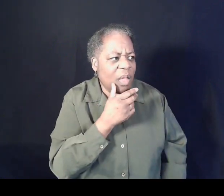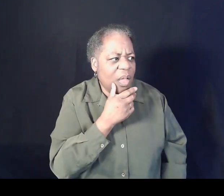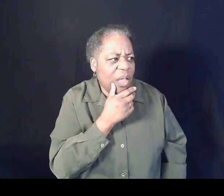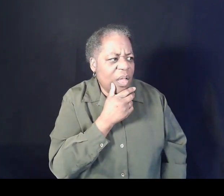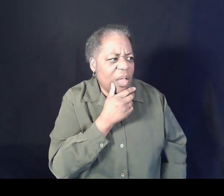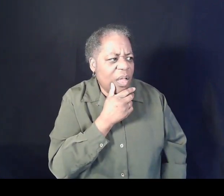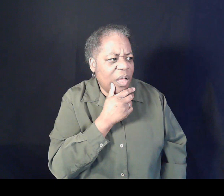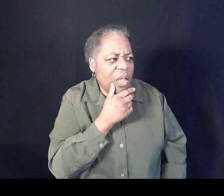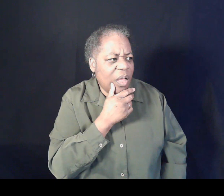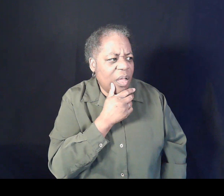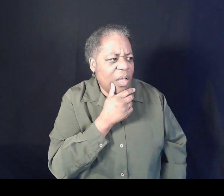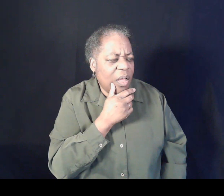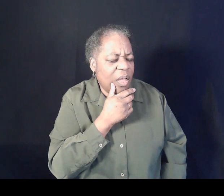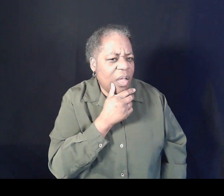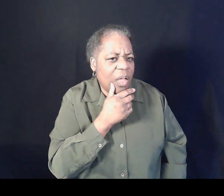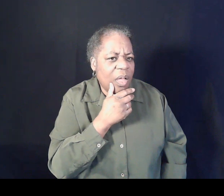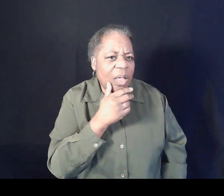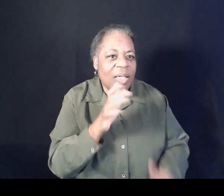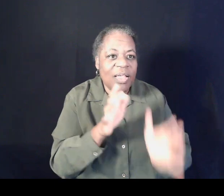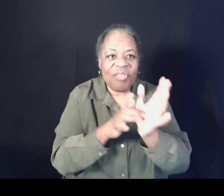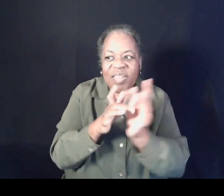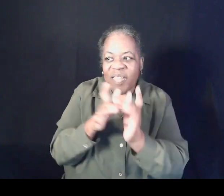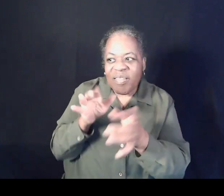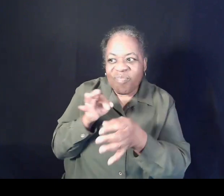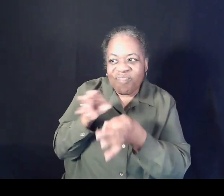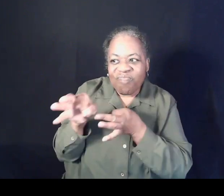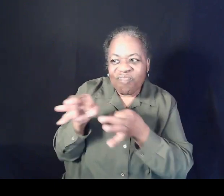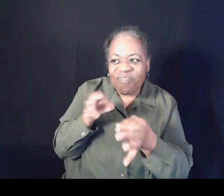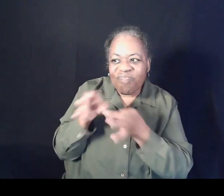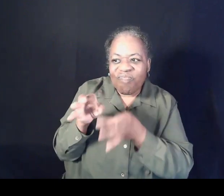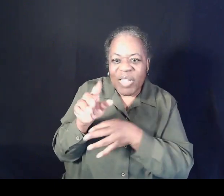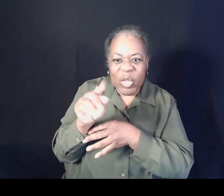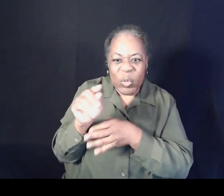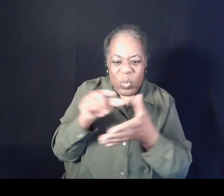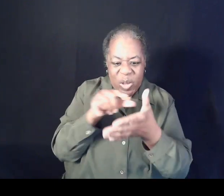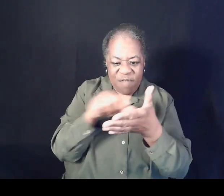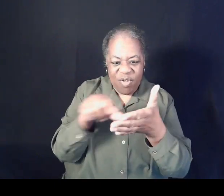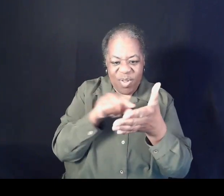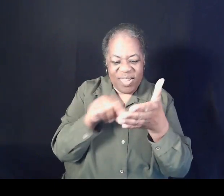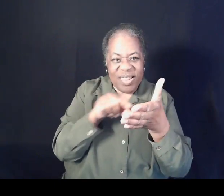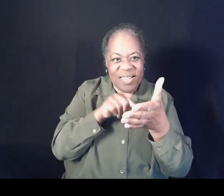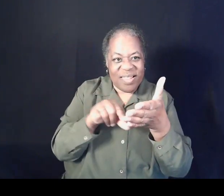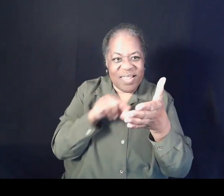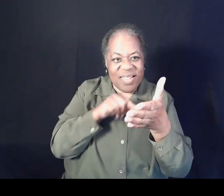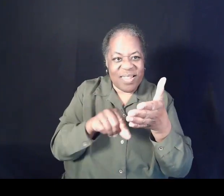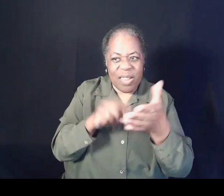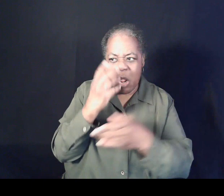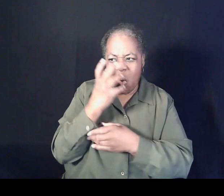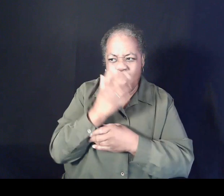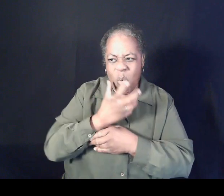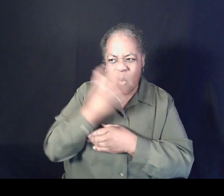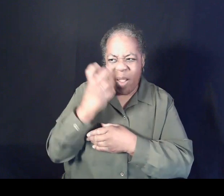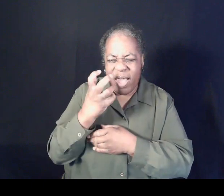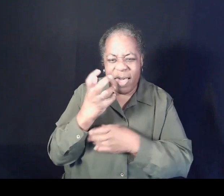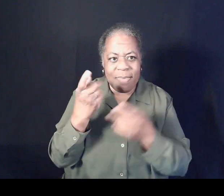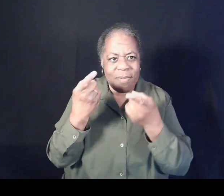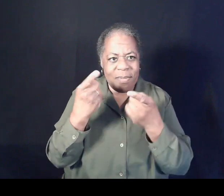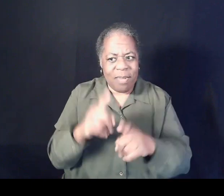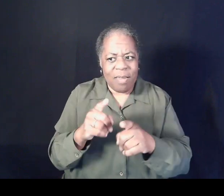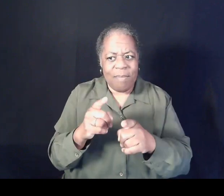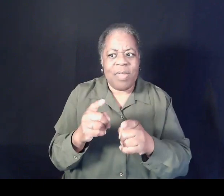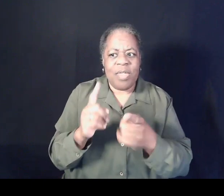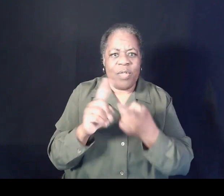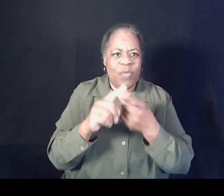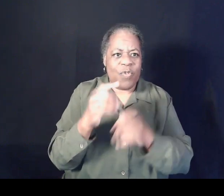in. And Jesus goes for the next 20 verses telling them about what wrath is coming to Israel. What does all this